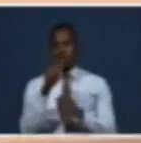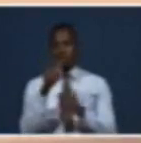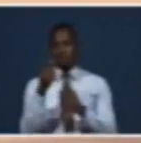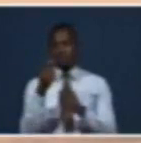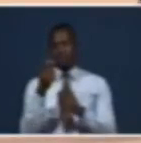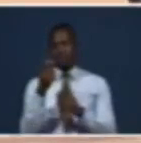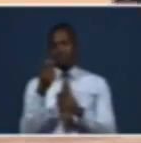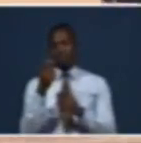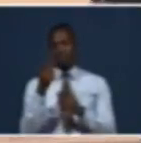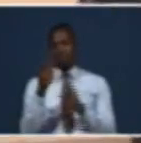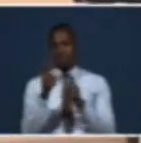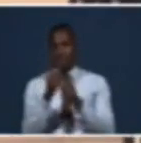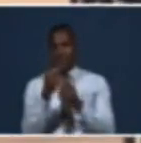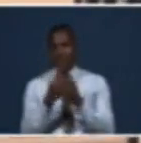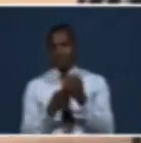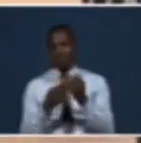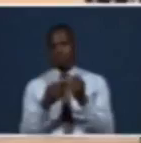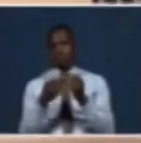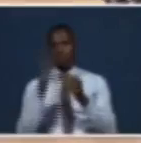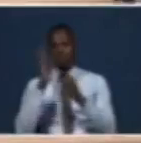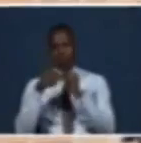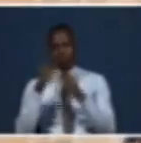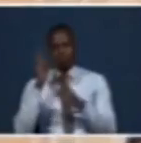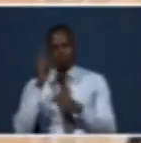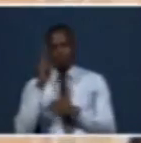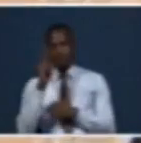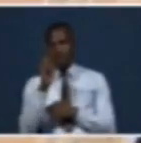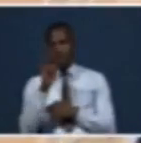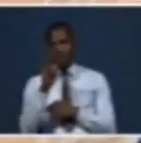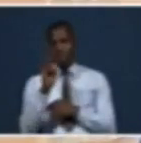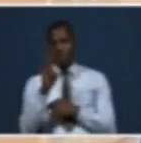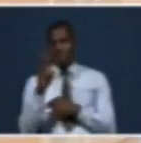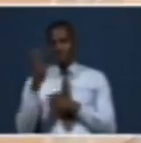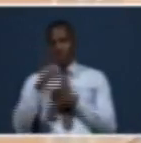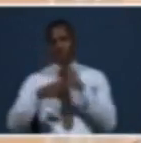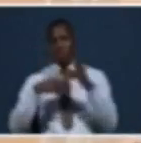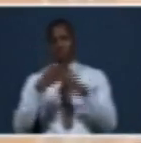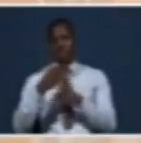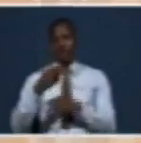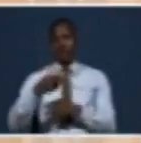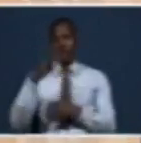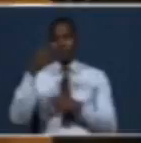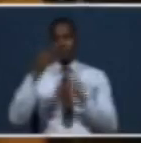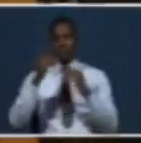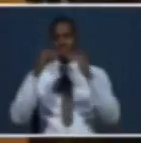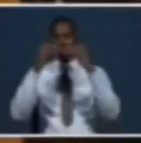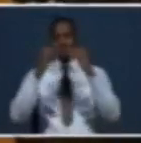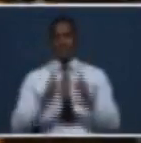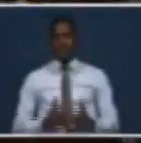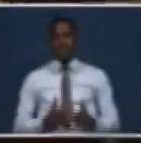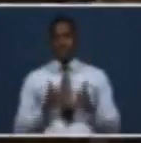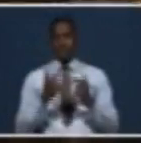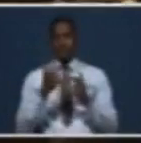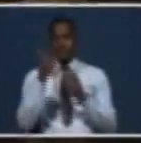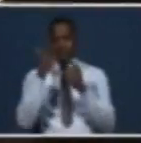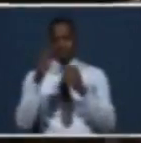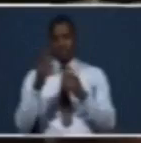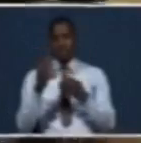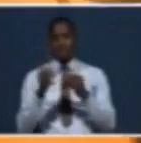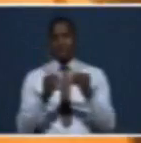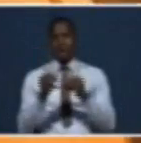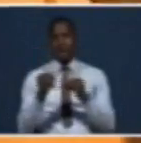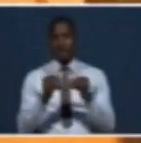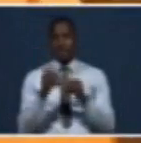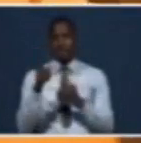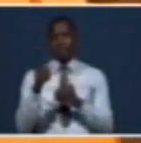her seafaring power history. Norway enjoys one of the world's highest standards of living, largely due to prudent management of